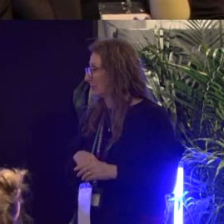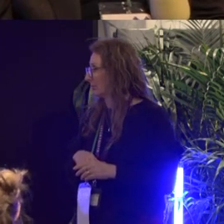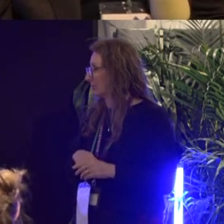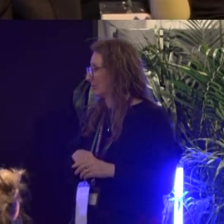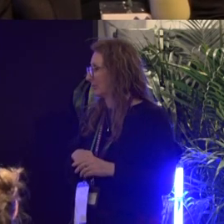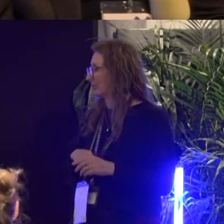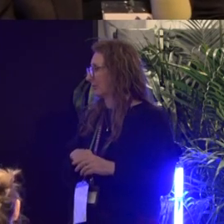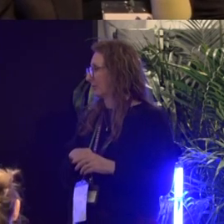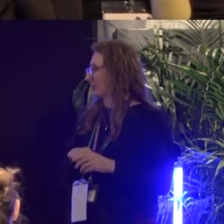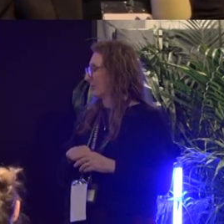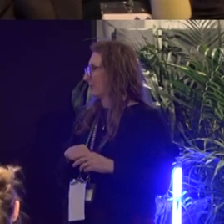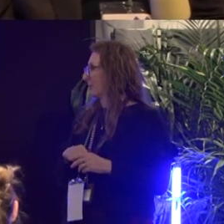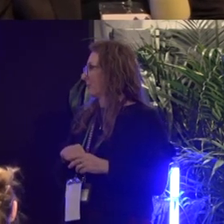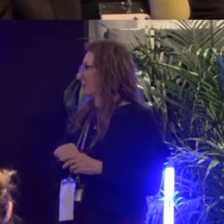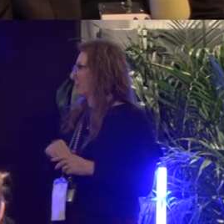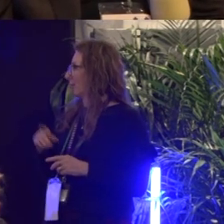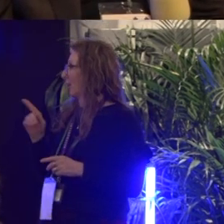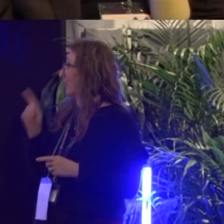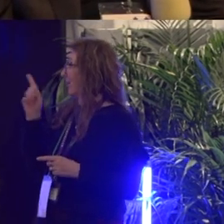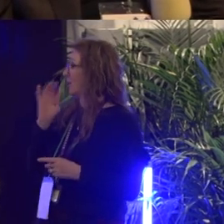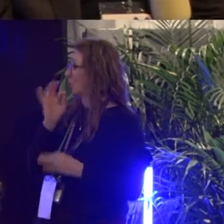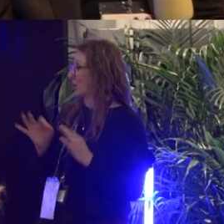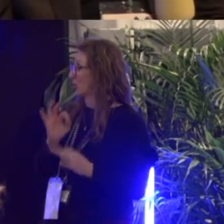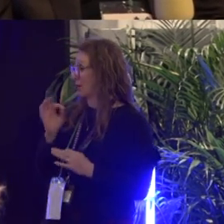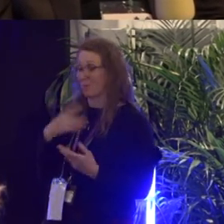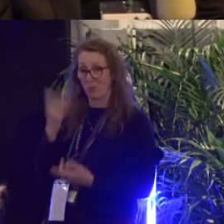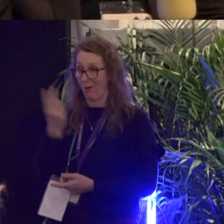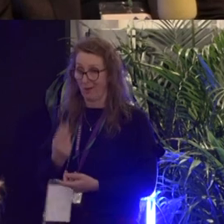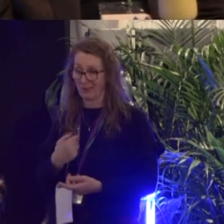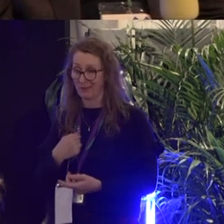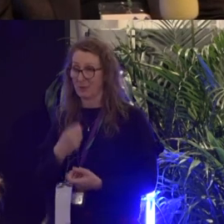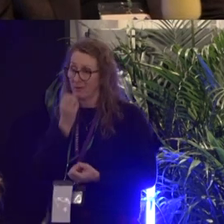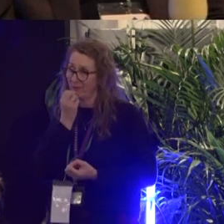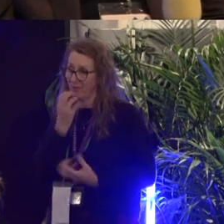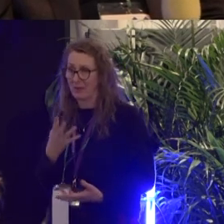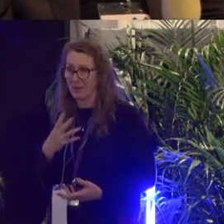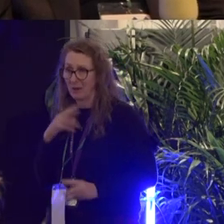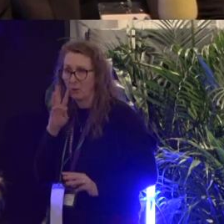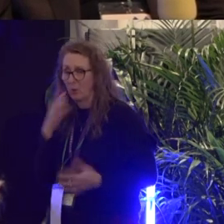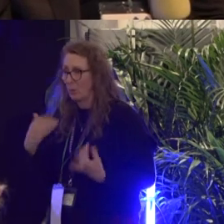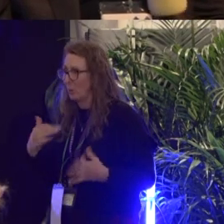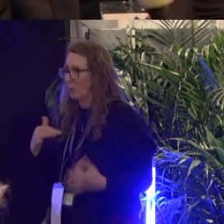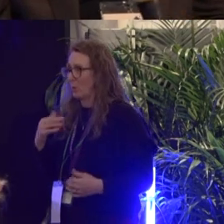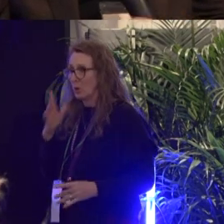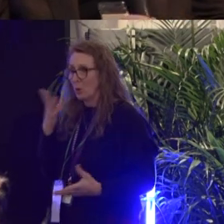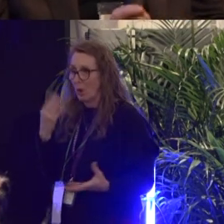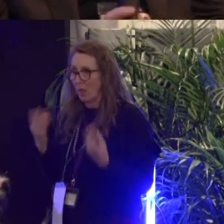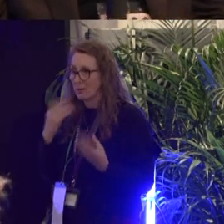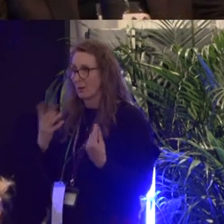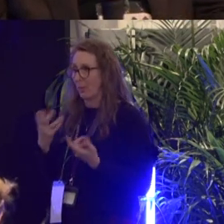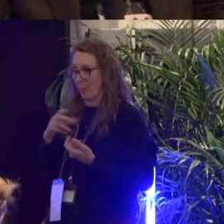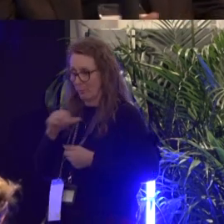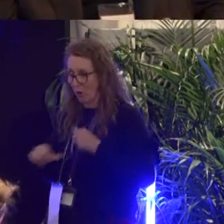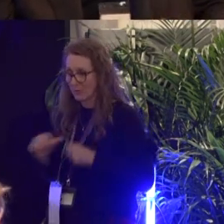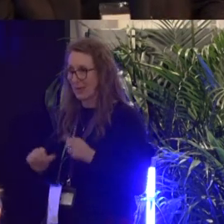or no? I think to that question. I mean, I'm not an artist, and it's fascinating to listen to artists and what the process